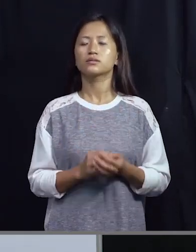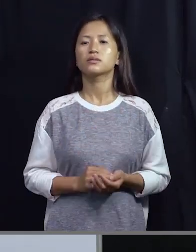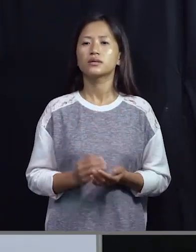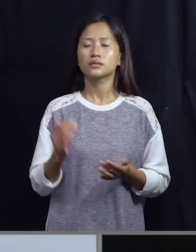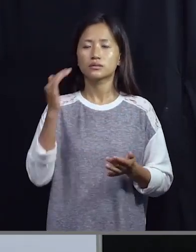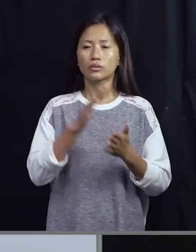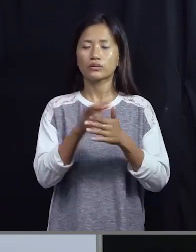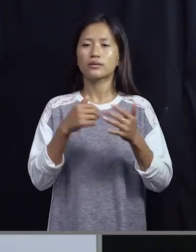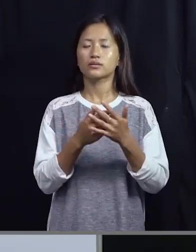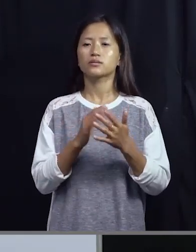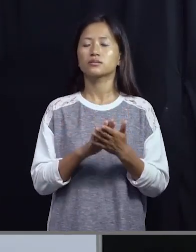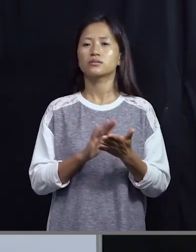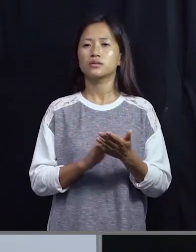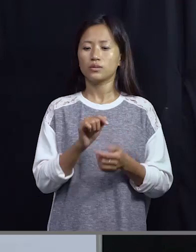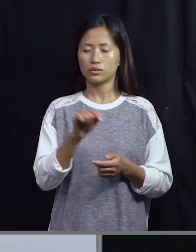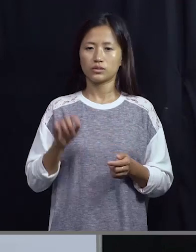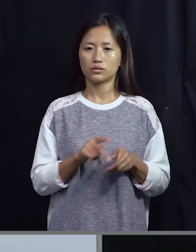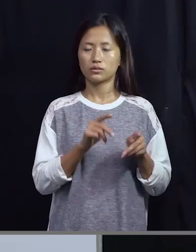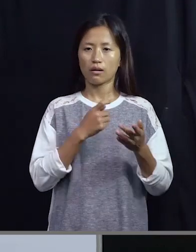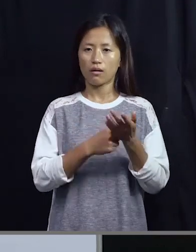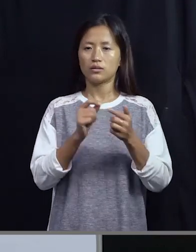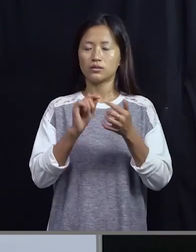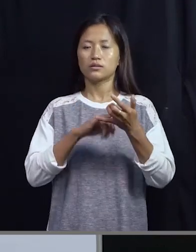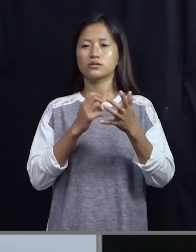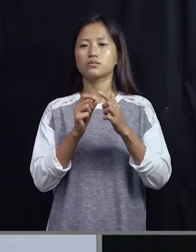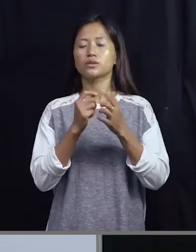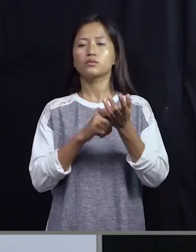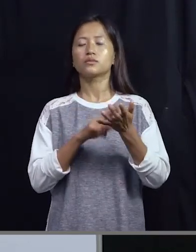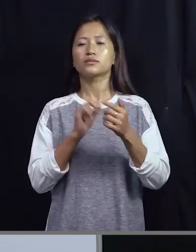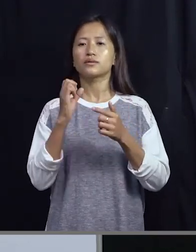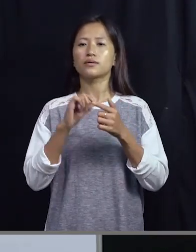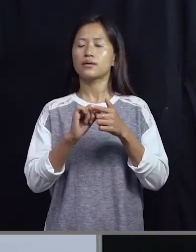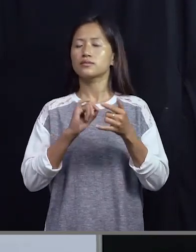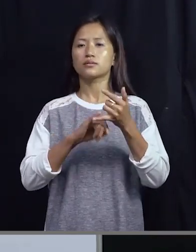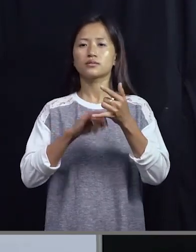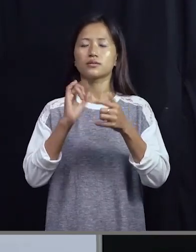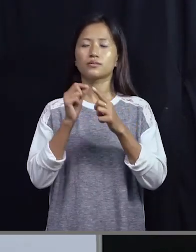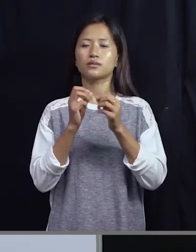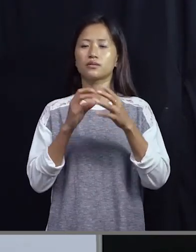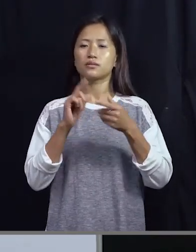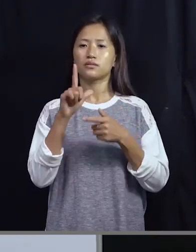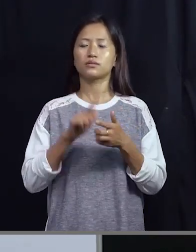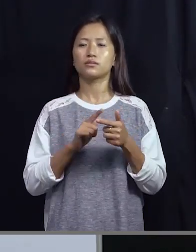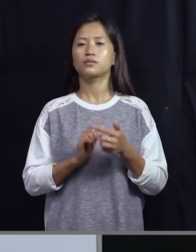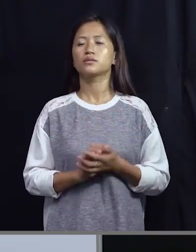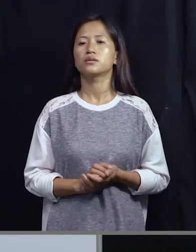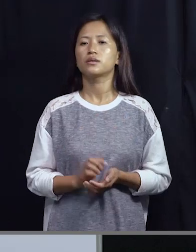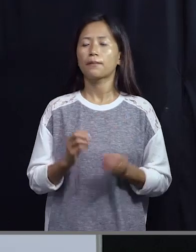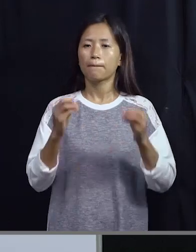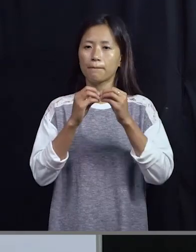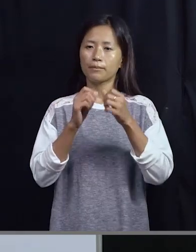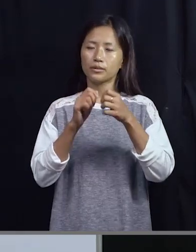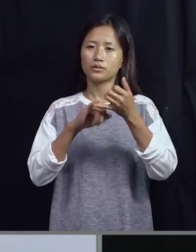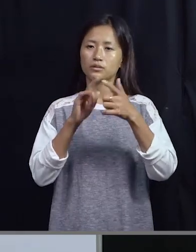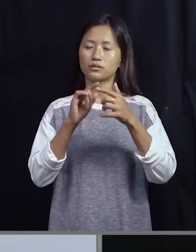as helicase, which is responsible for breaking down these hydrogen bonds present in between the complementary base pairs of the two nucleotide